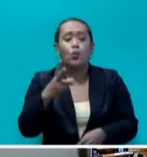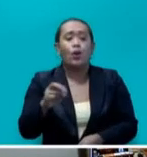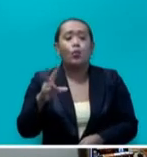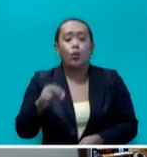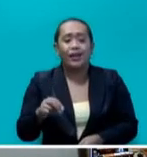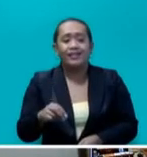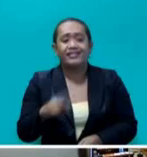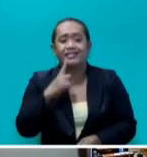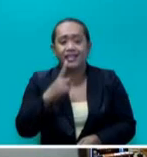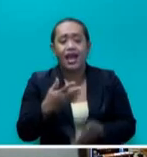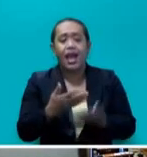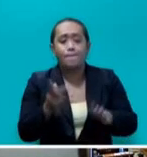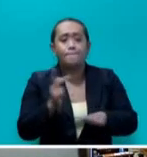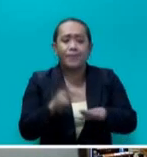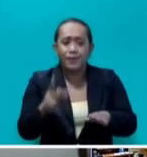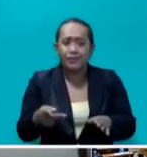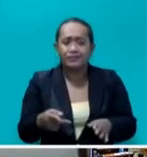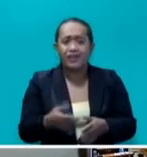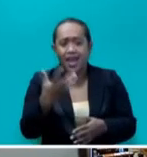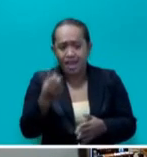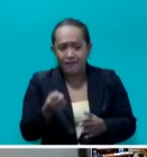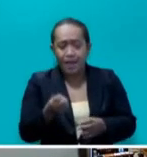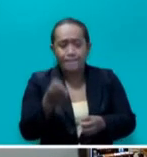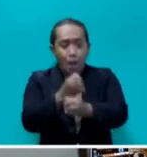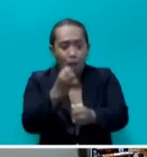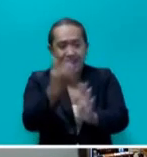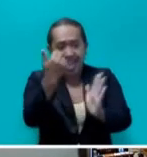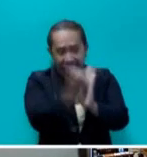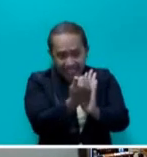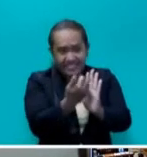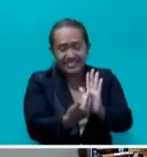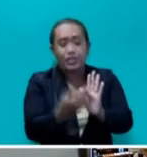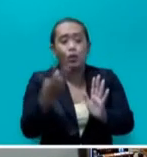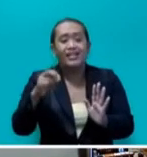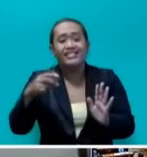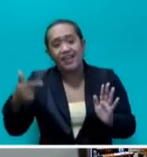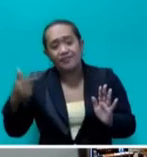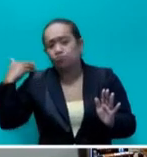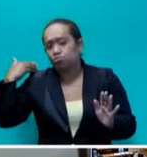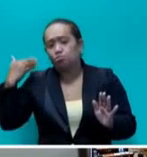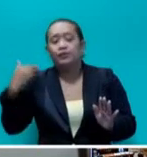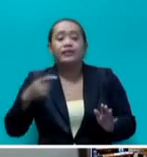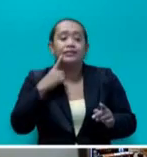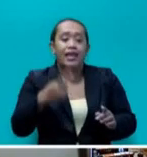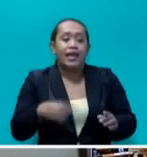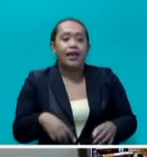Parliament enacted amendments to the Employment Relations Act 2007 to reduce the entitlements for family care leave and paternity